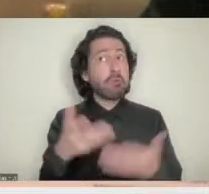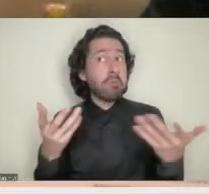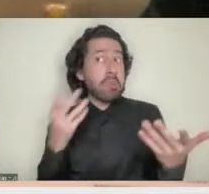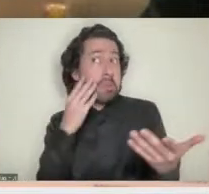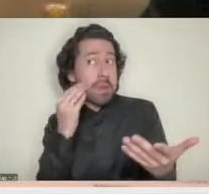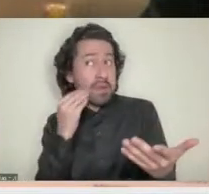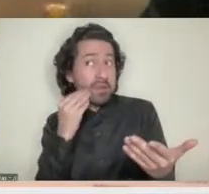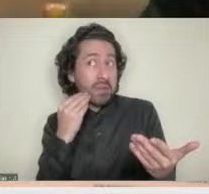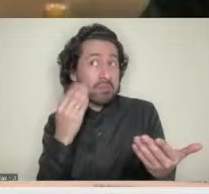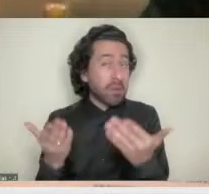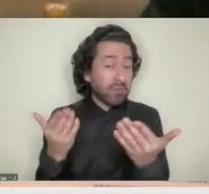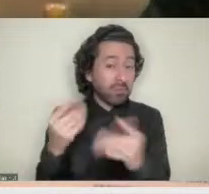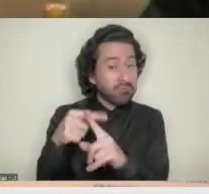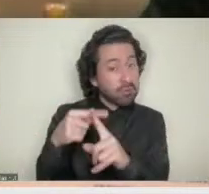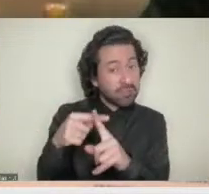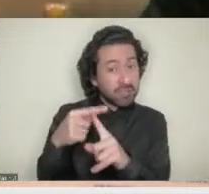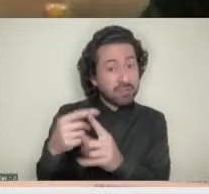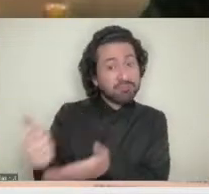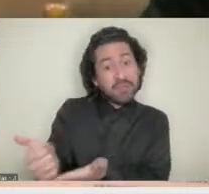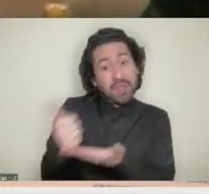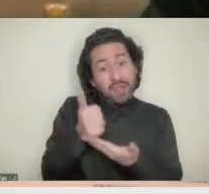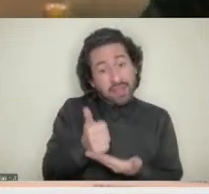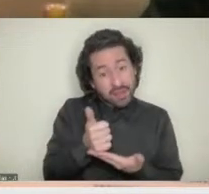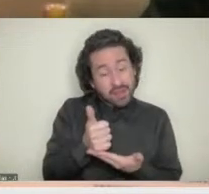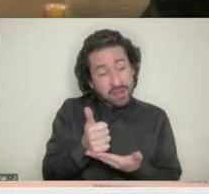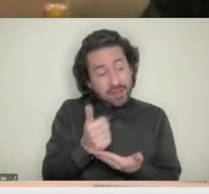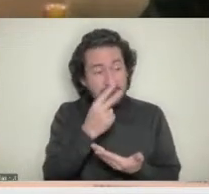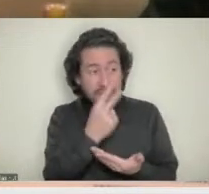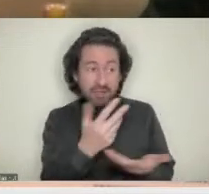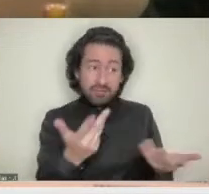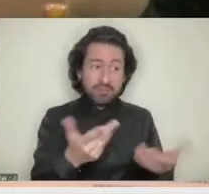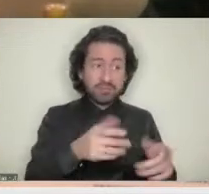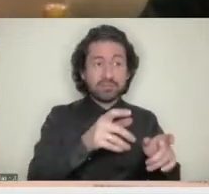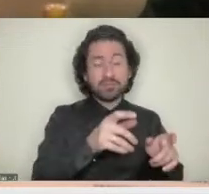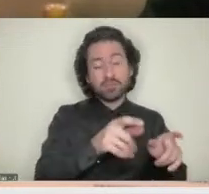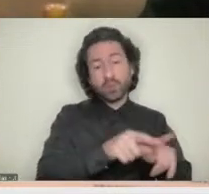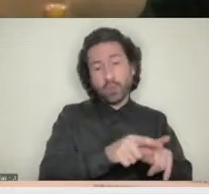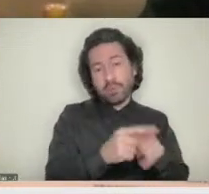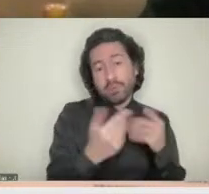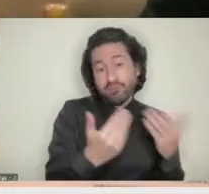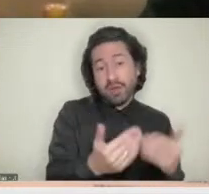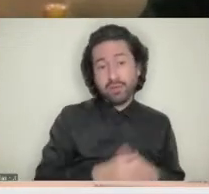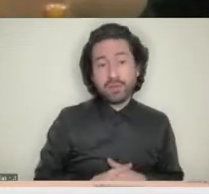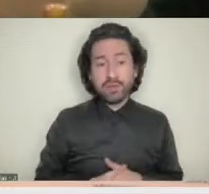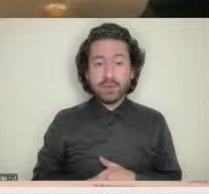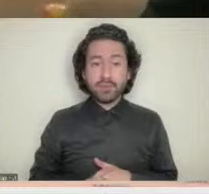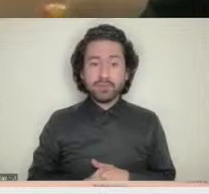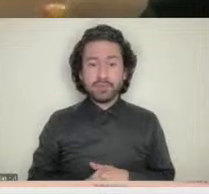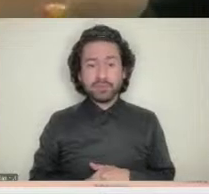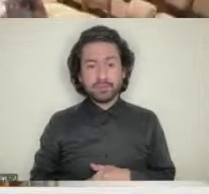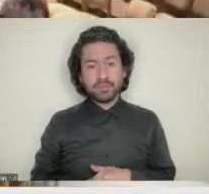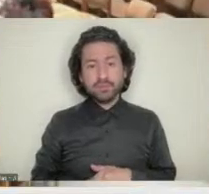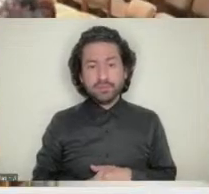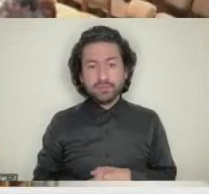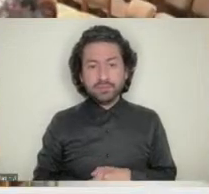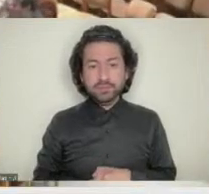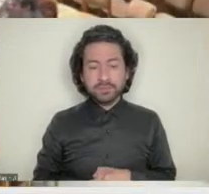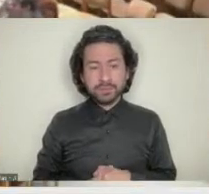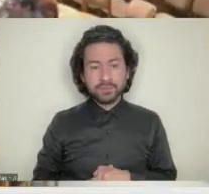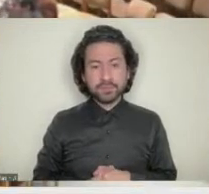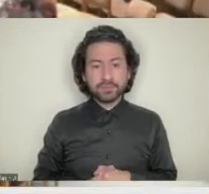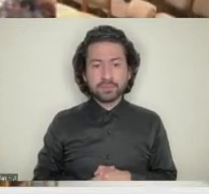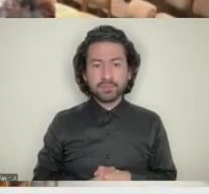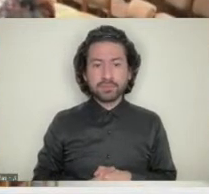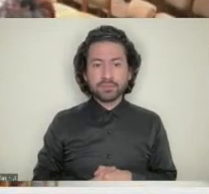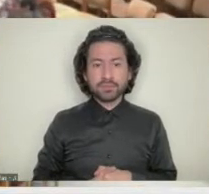can be more helpful in order to protect the purchasing power of the benefits. That was my